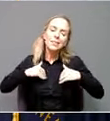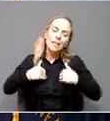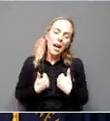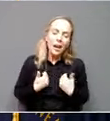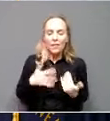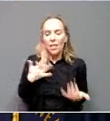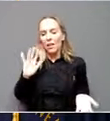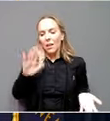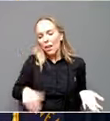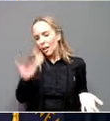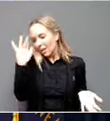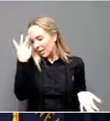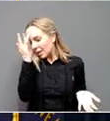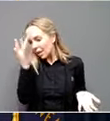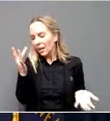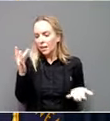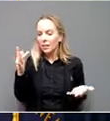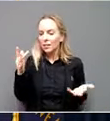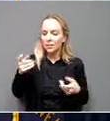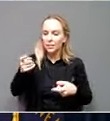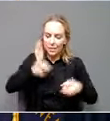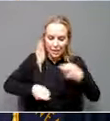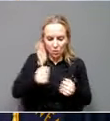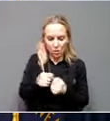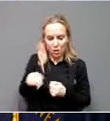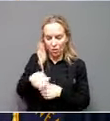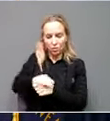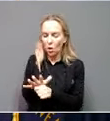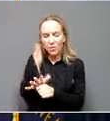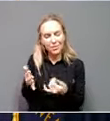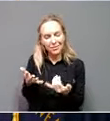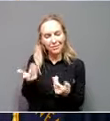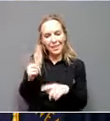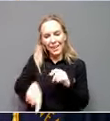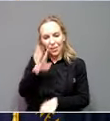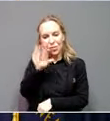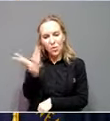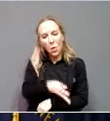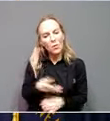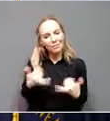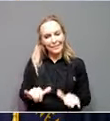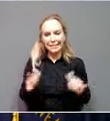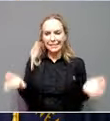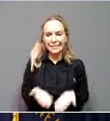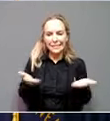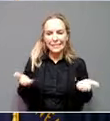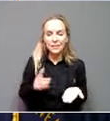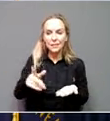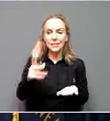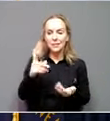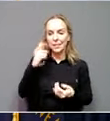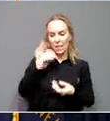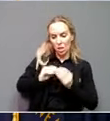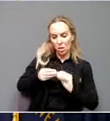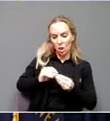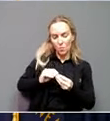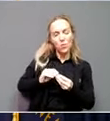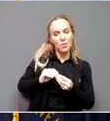can't pretend like it is not still with us. And as you'll see from the numbers from over the weekend, it's not just with